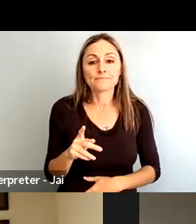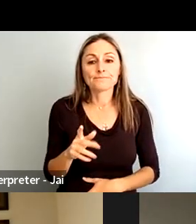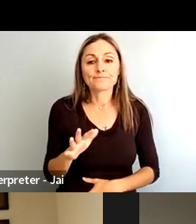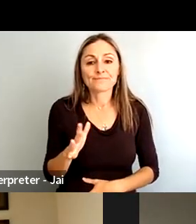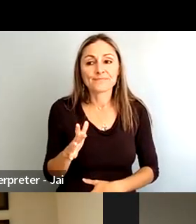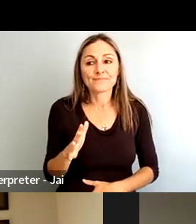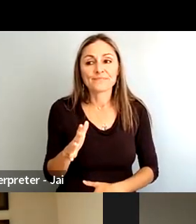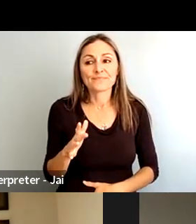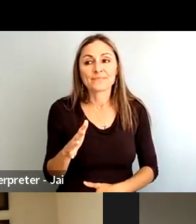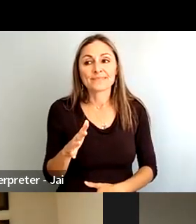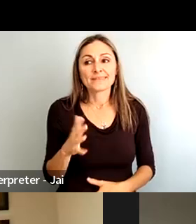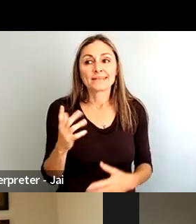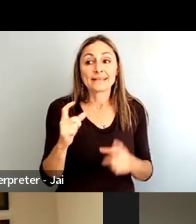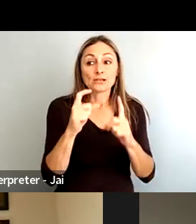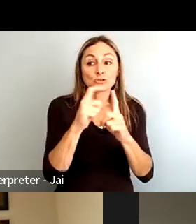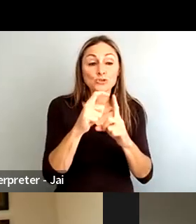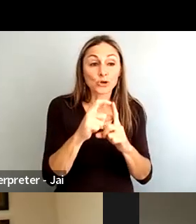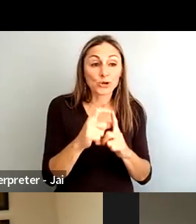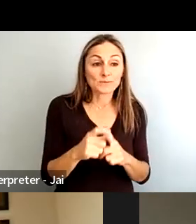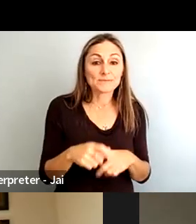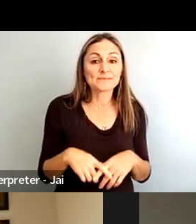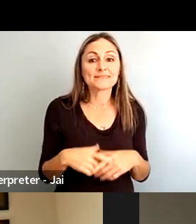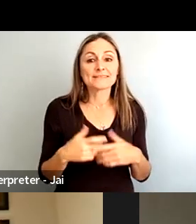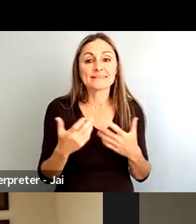Yeah, as far as terms,